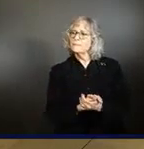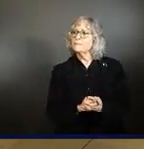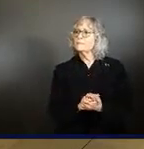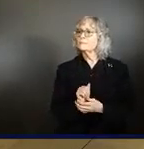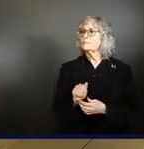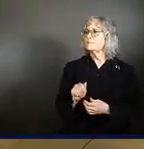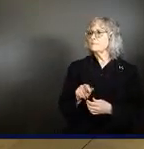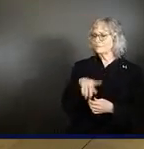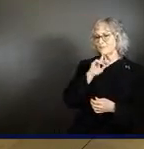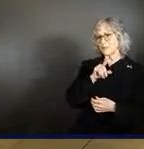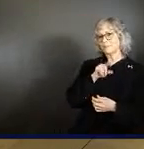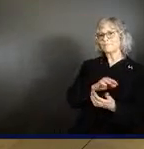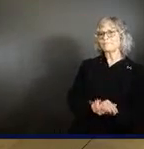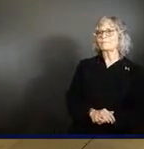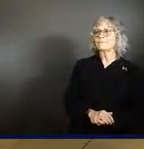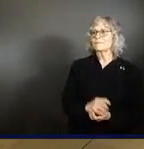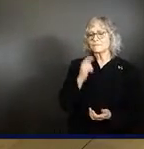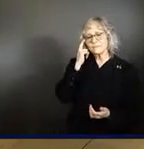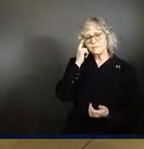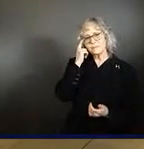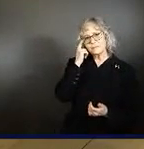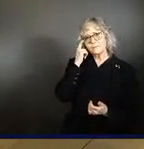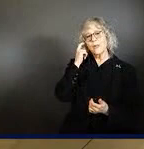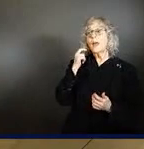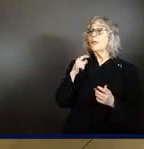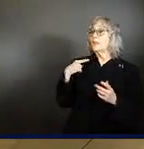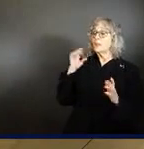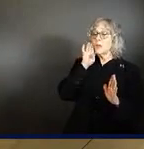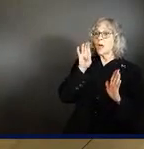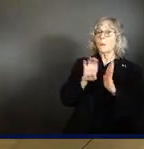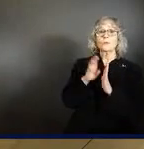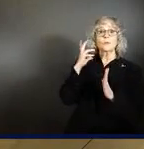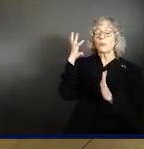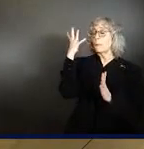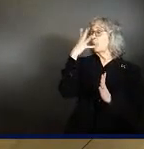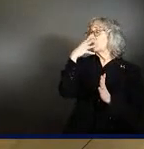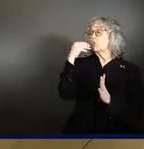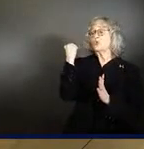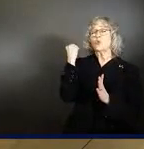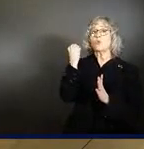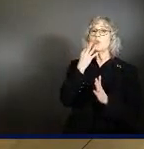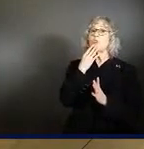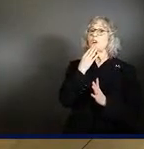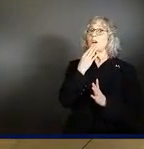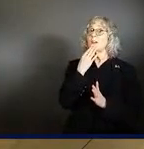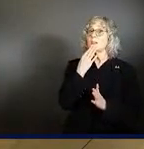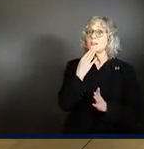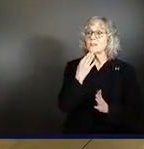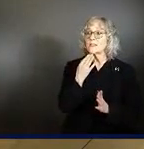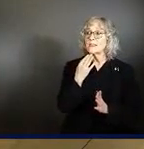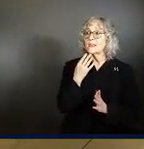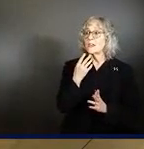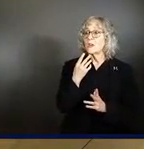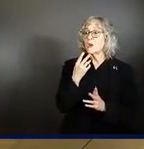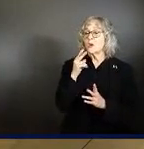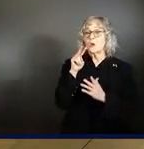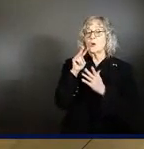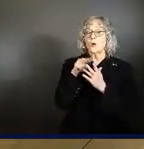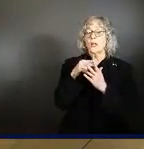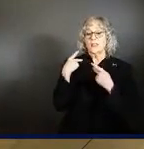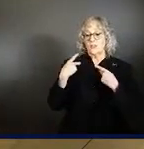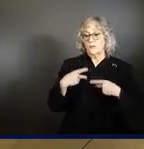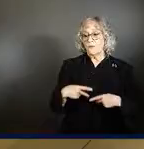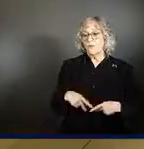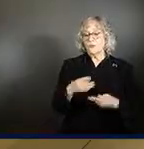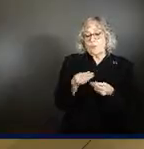Sure. Yeah. So these images actually, whenever you're seeing these beautiful colors on these images, you're reading physical